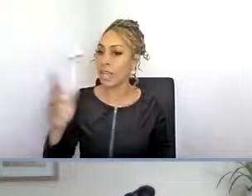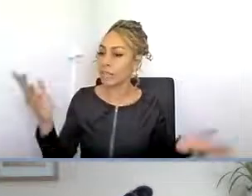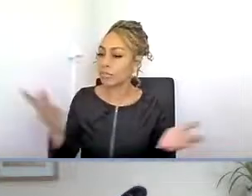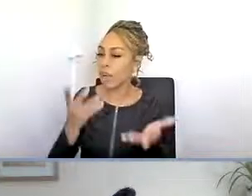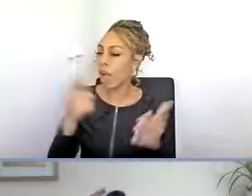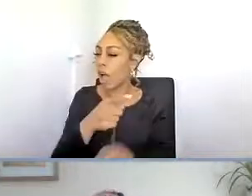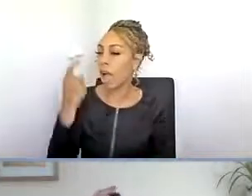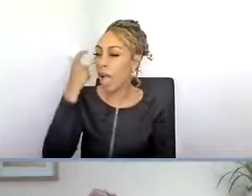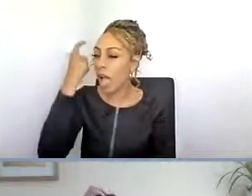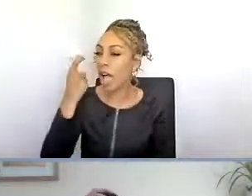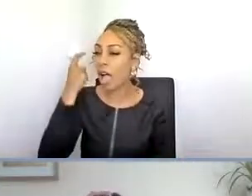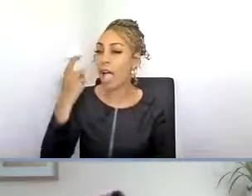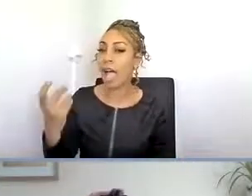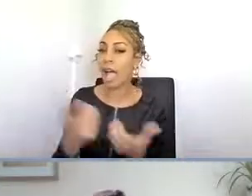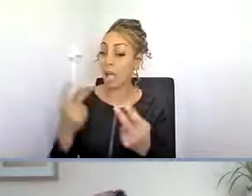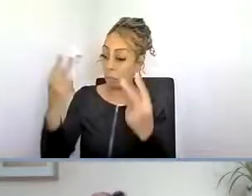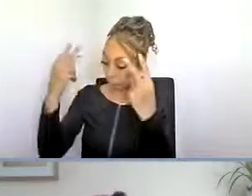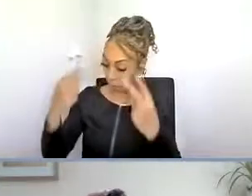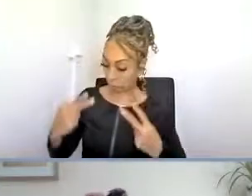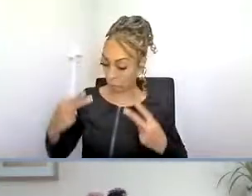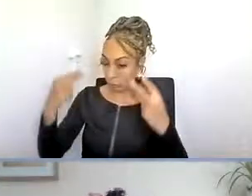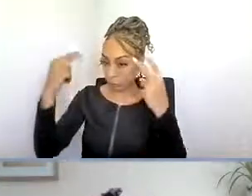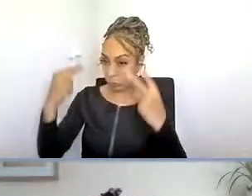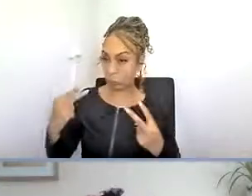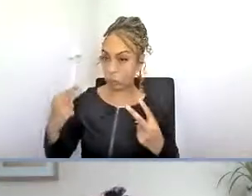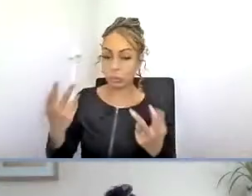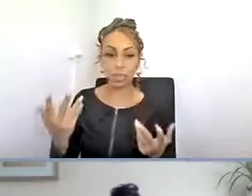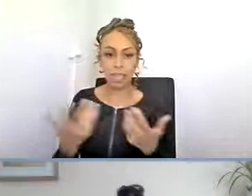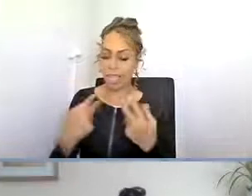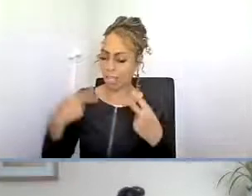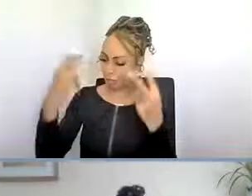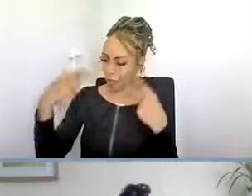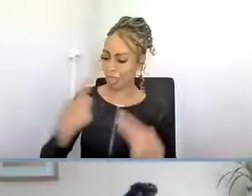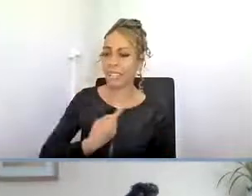to think about how we see ourselves, how we portray ourselves,